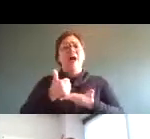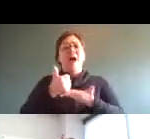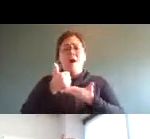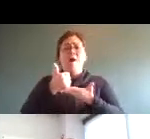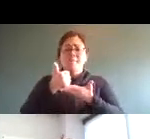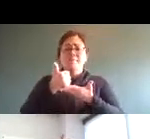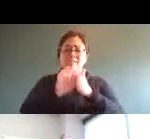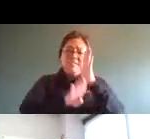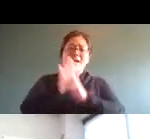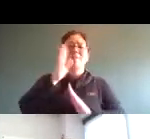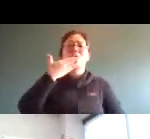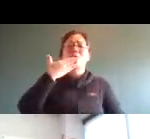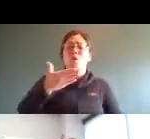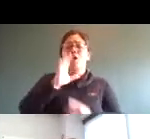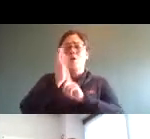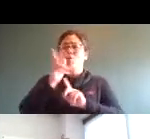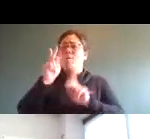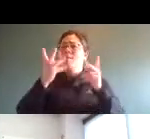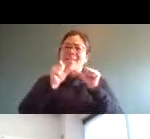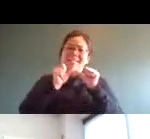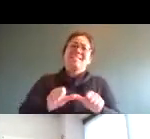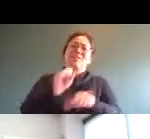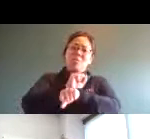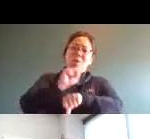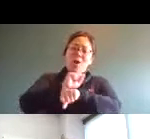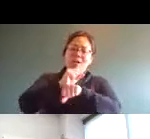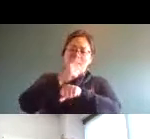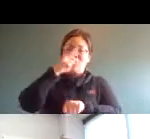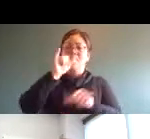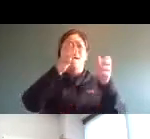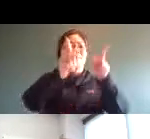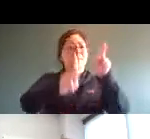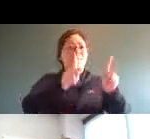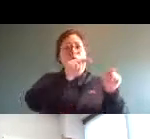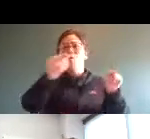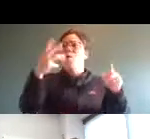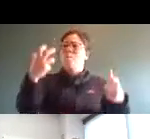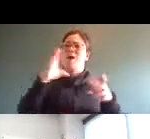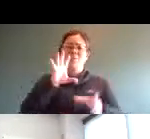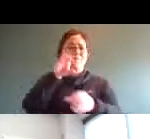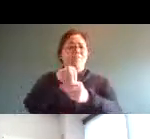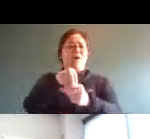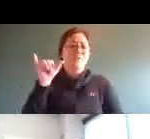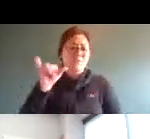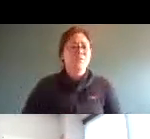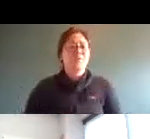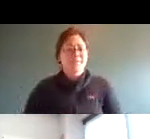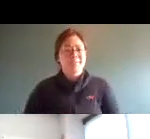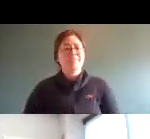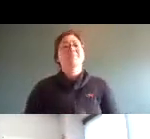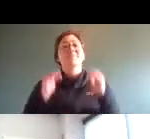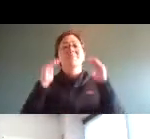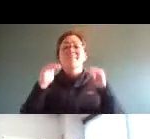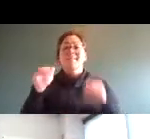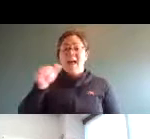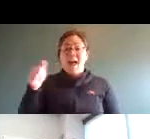culture that people want to come back to, that individuals want to be a part of as well. The other benefit we've seen